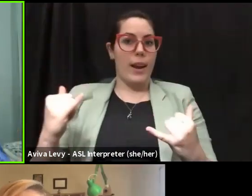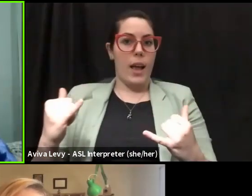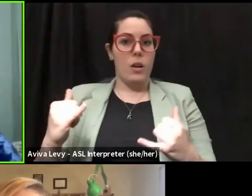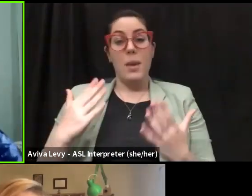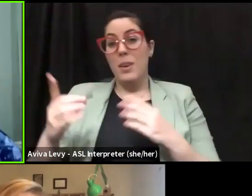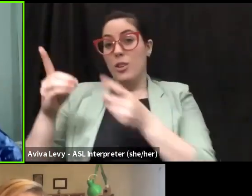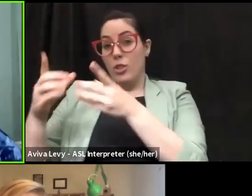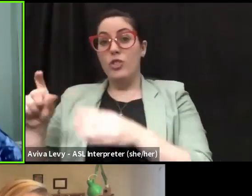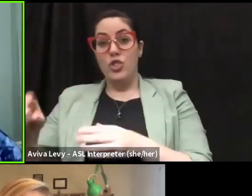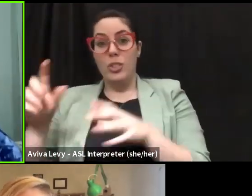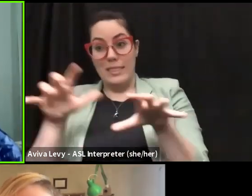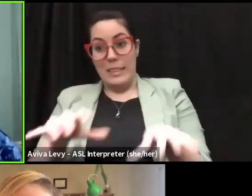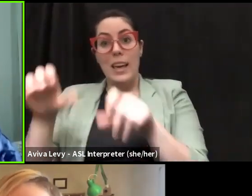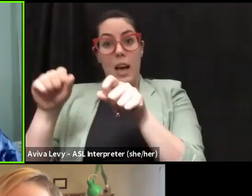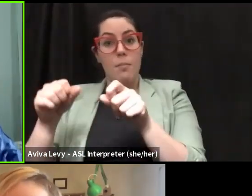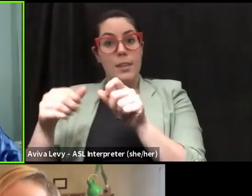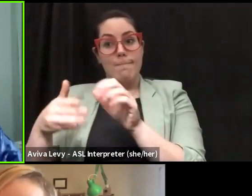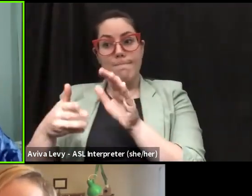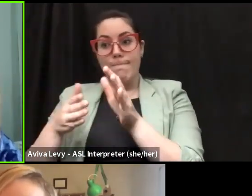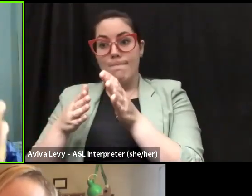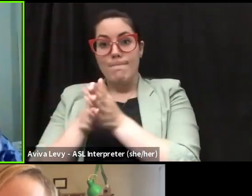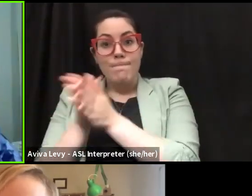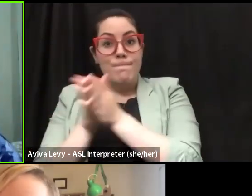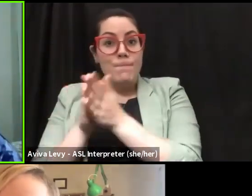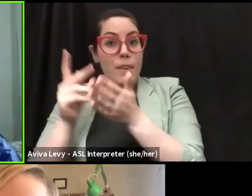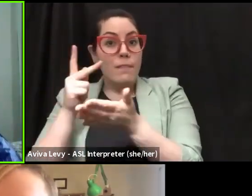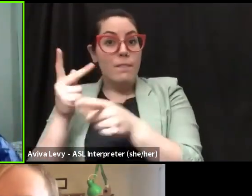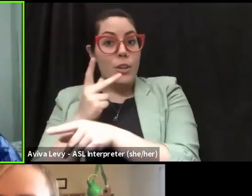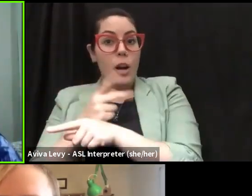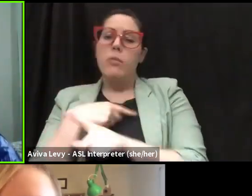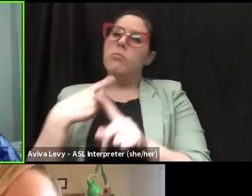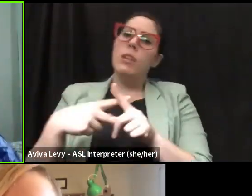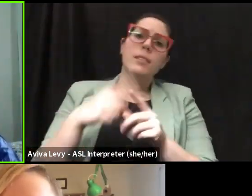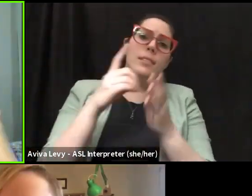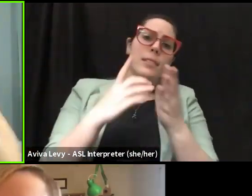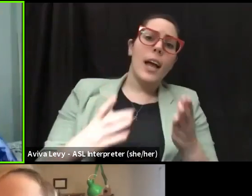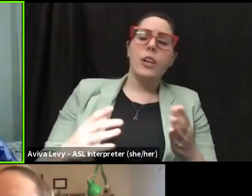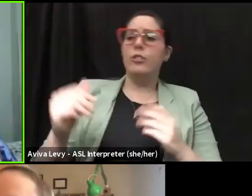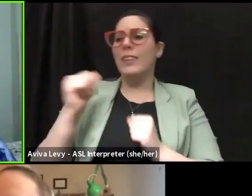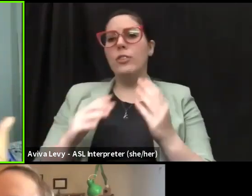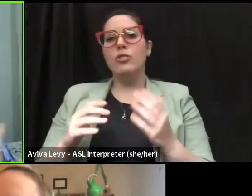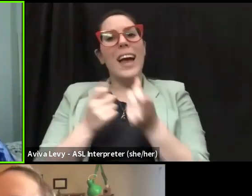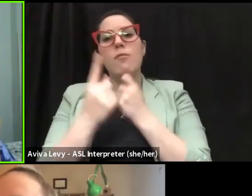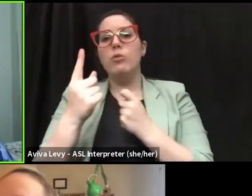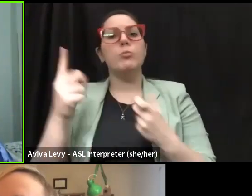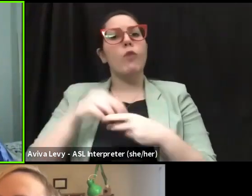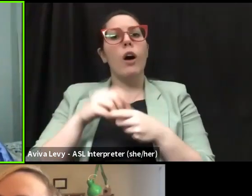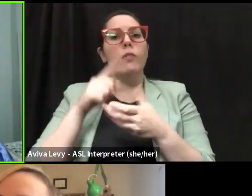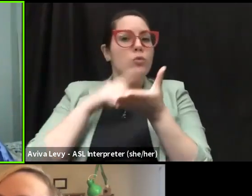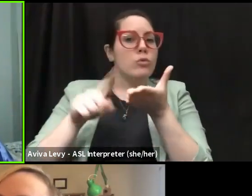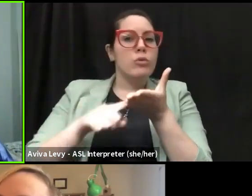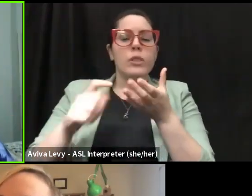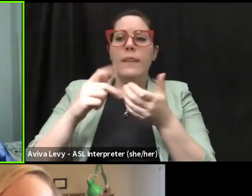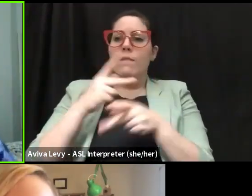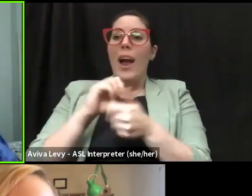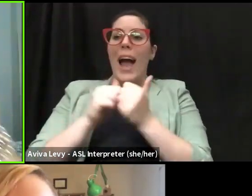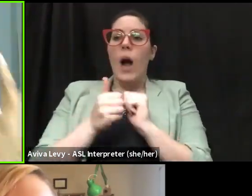that, interesting for designers and for actors to investigate kind of how we're going to create language